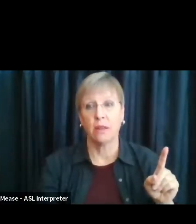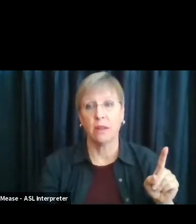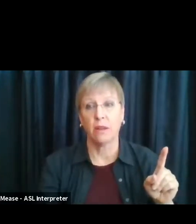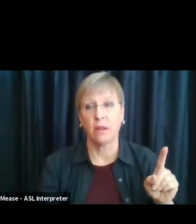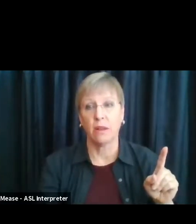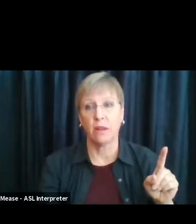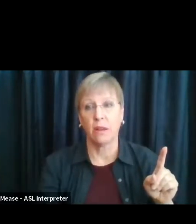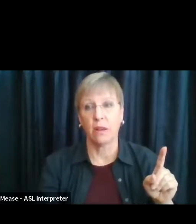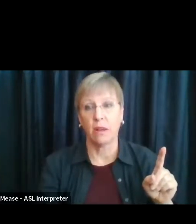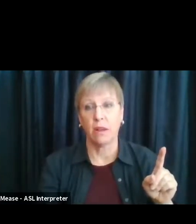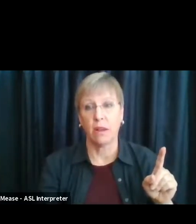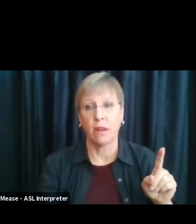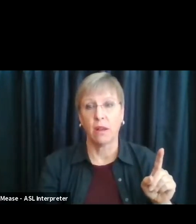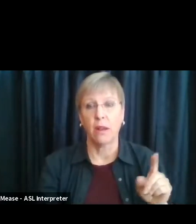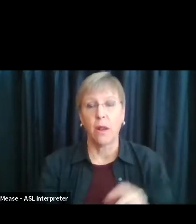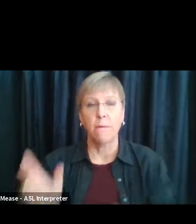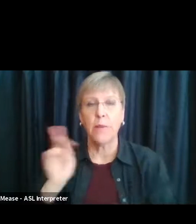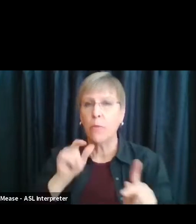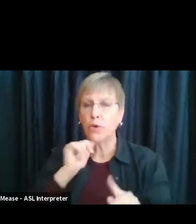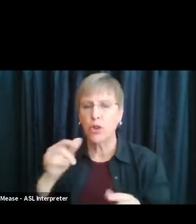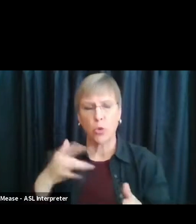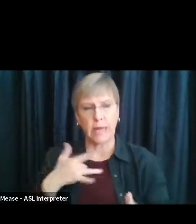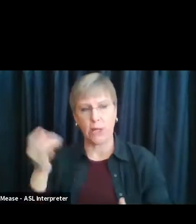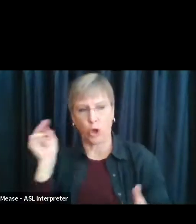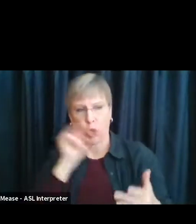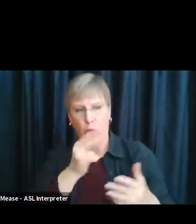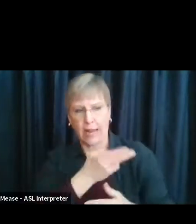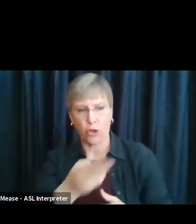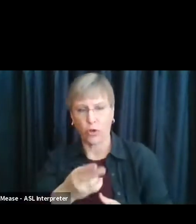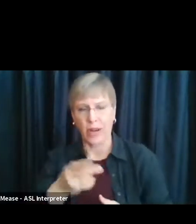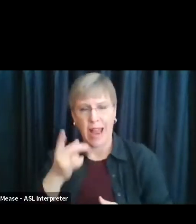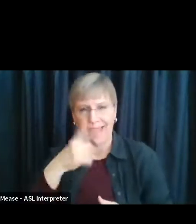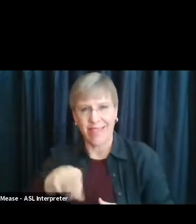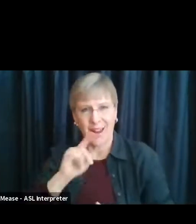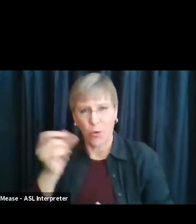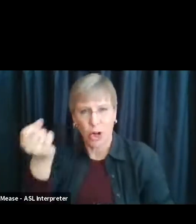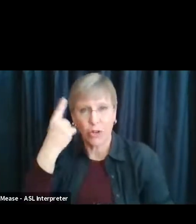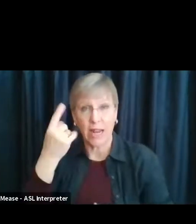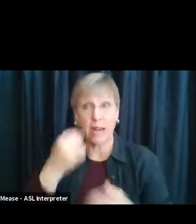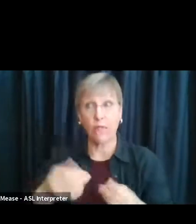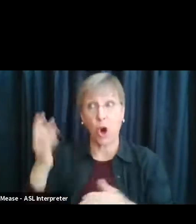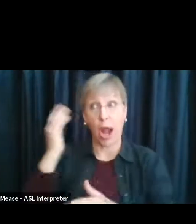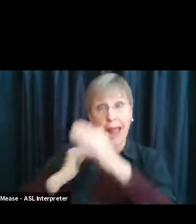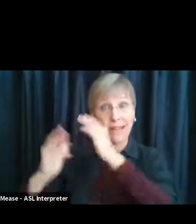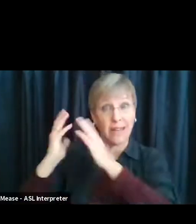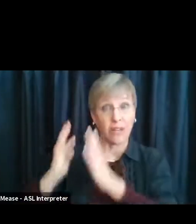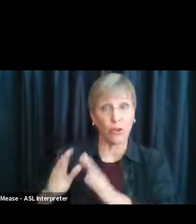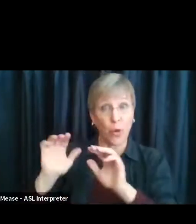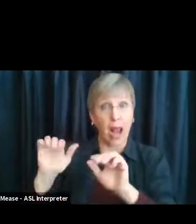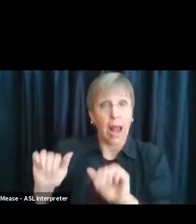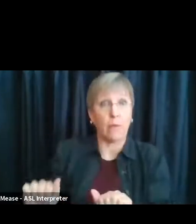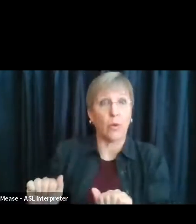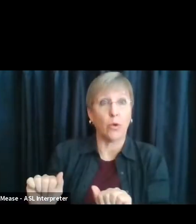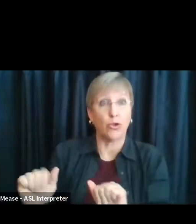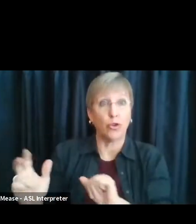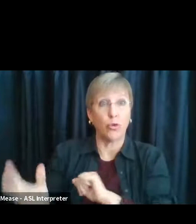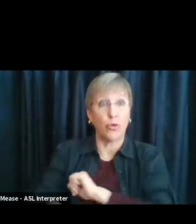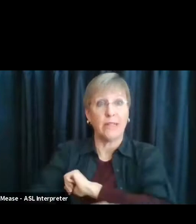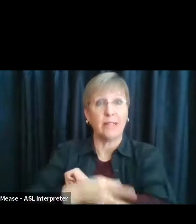look at history, and they don't understand that if their ancestors have been able to